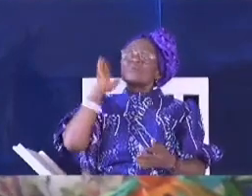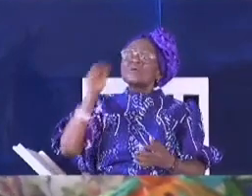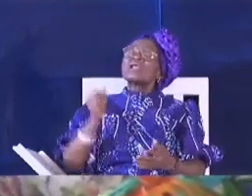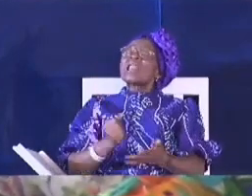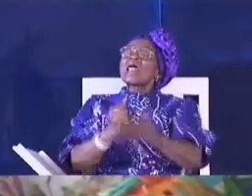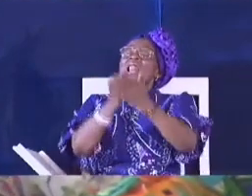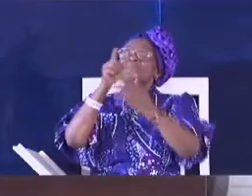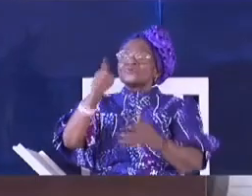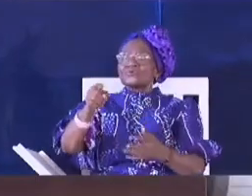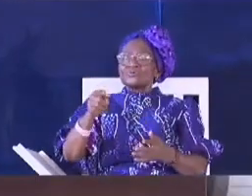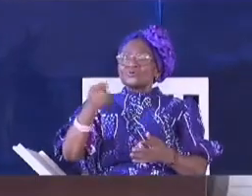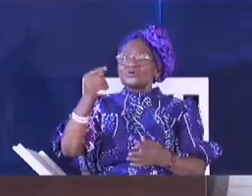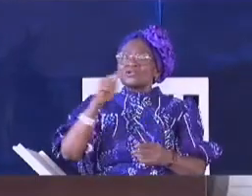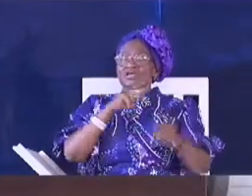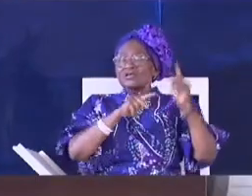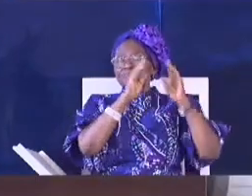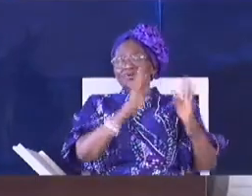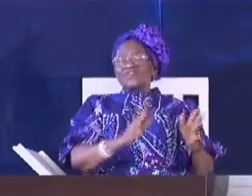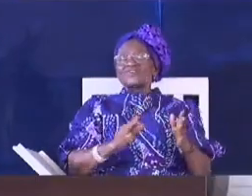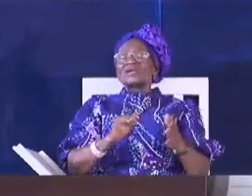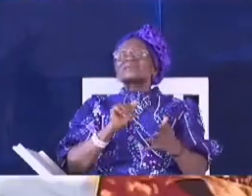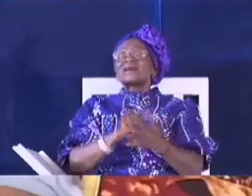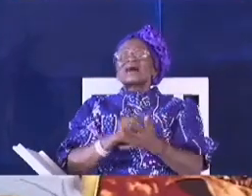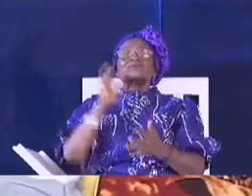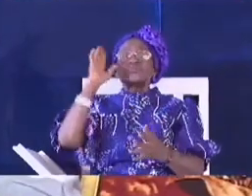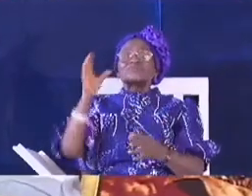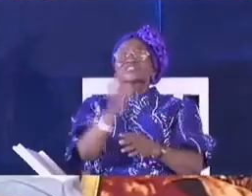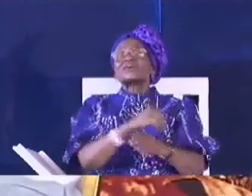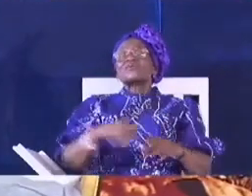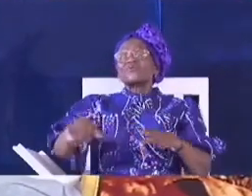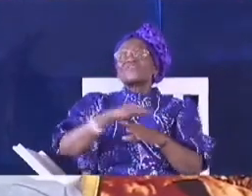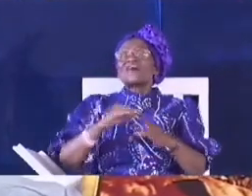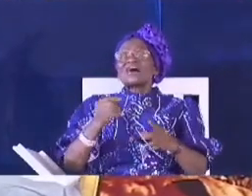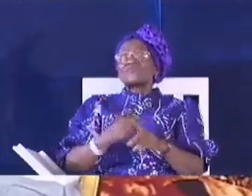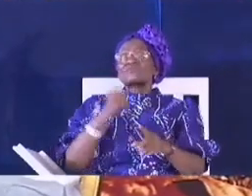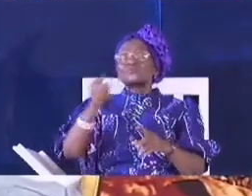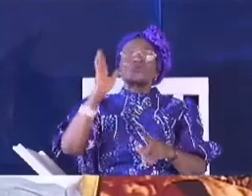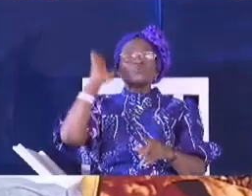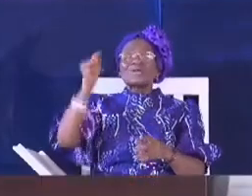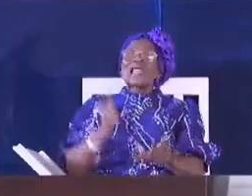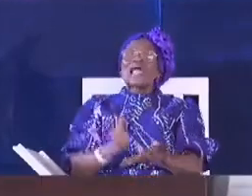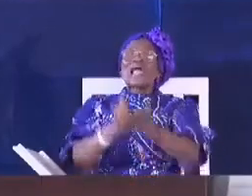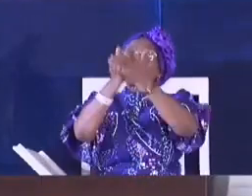The prophet that is going to succeed you will help you.